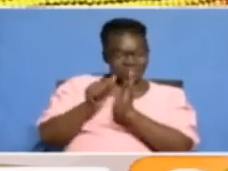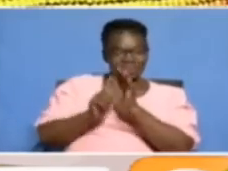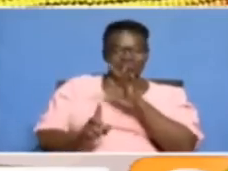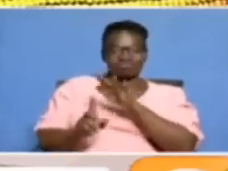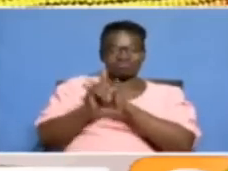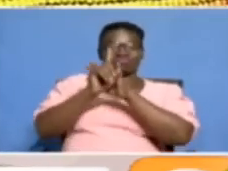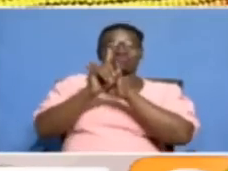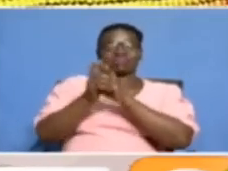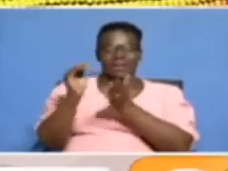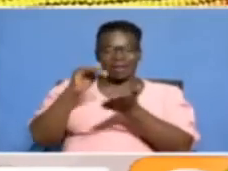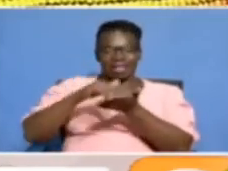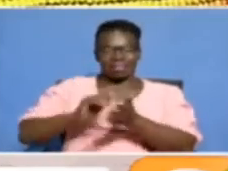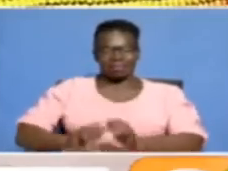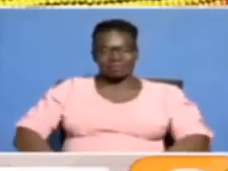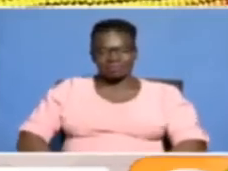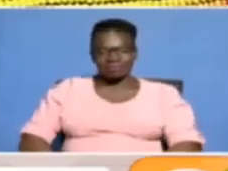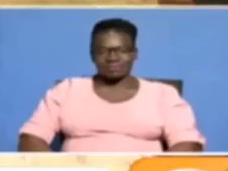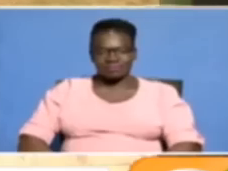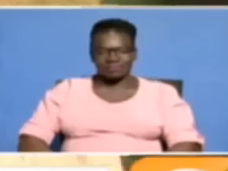erupted once again.